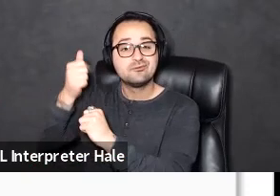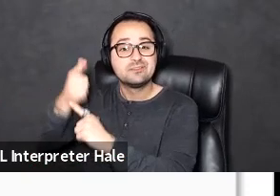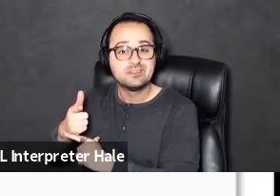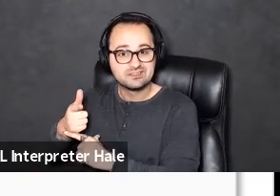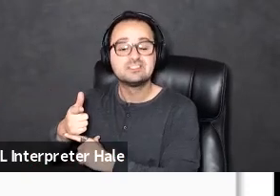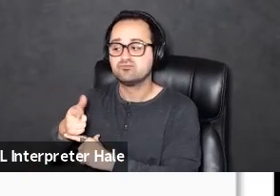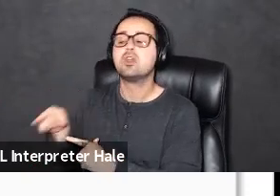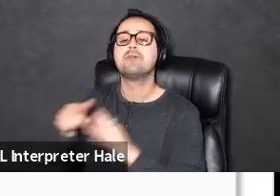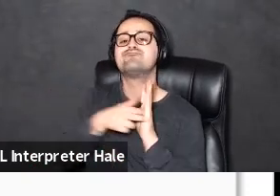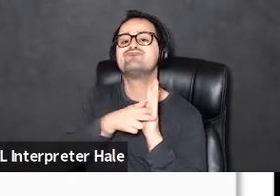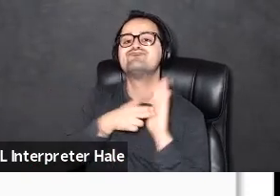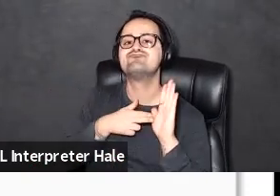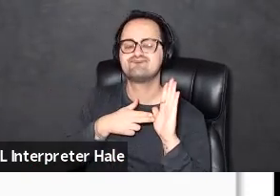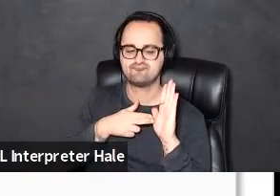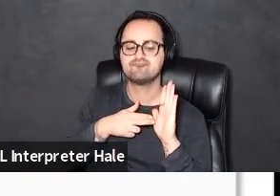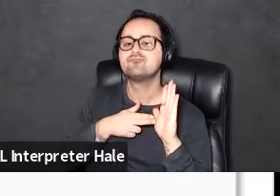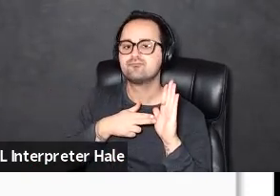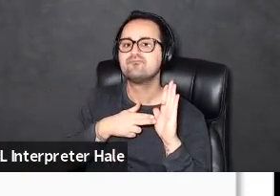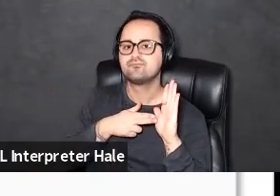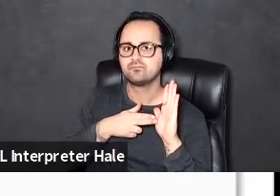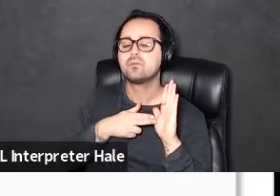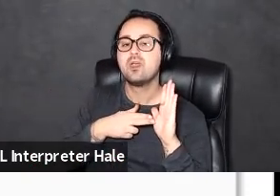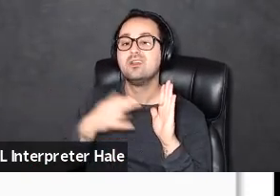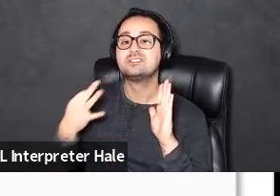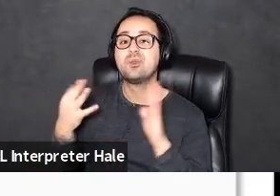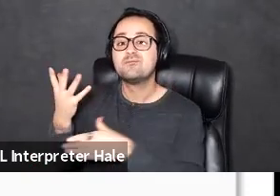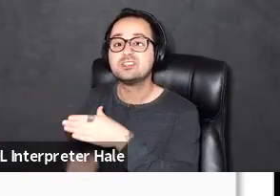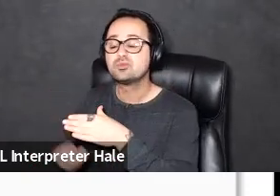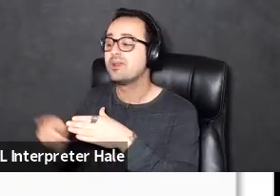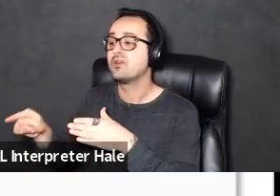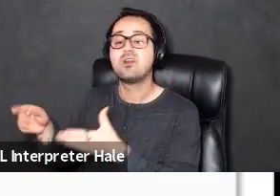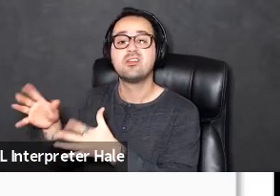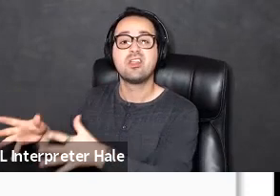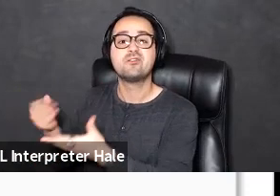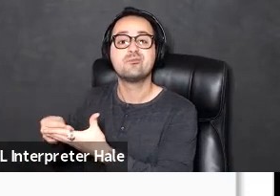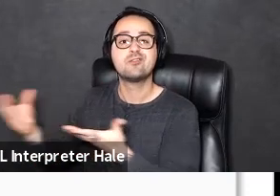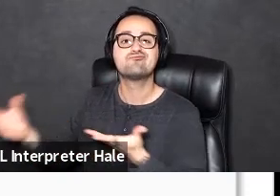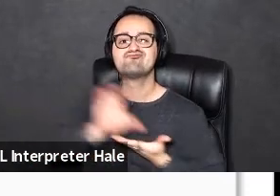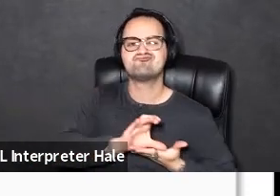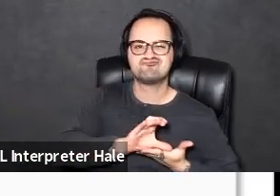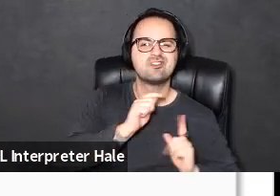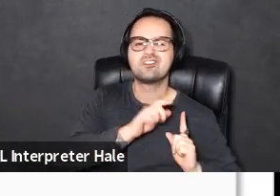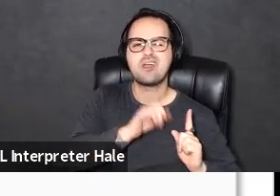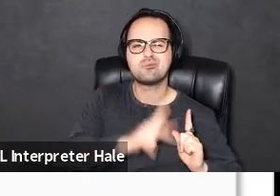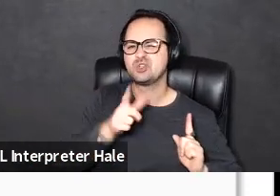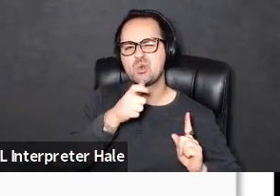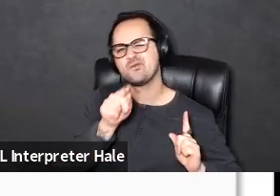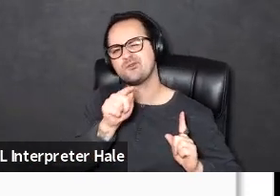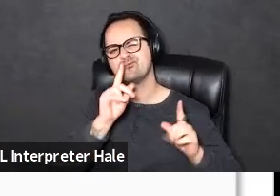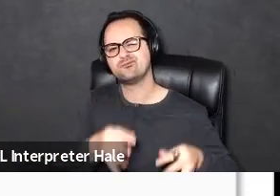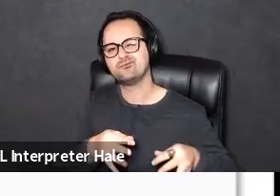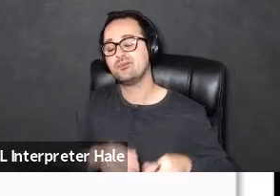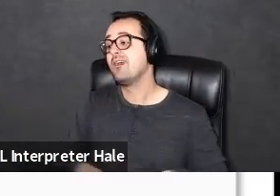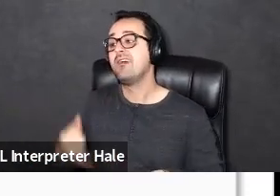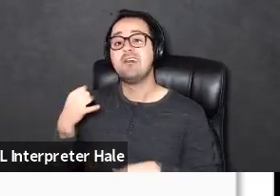you name a sibling as a contingent beneficiary to this third party trust. Or you could name a charity or somebody else. If the child, now an